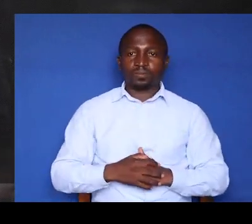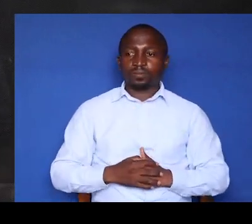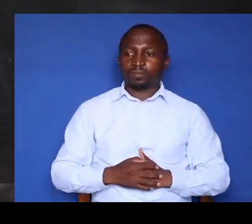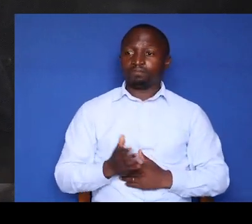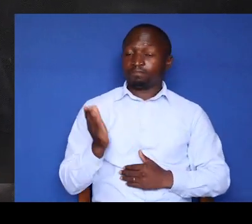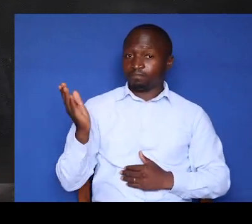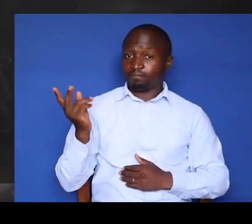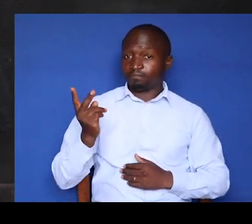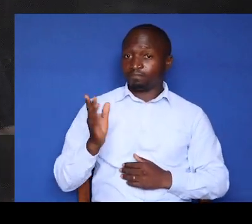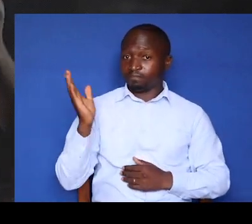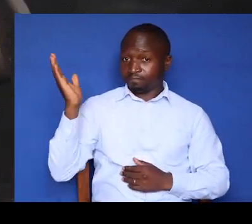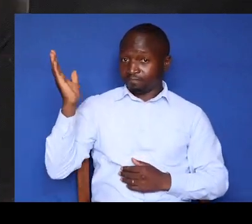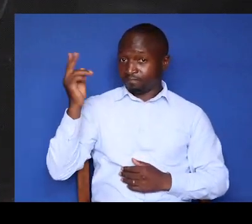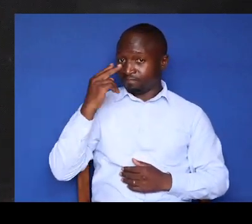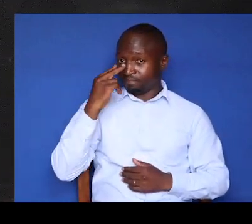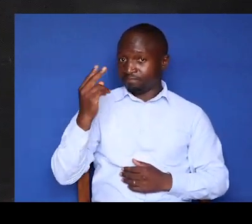It is like this.